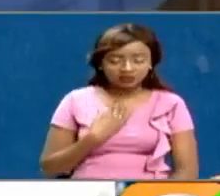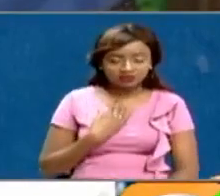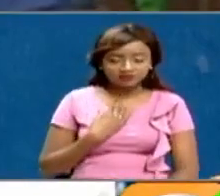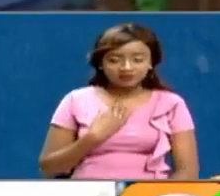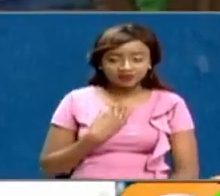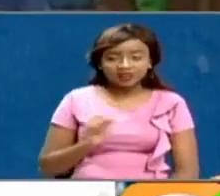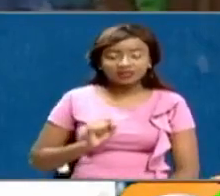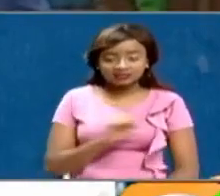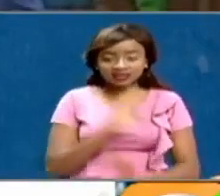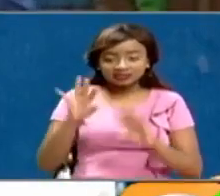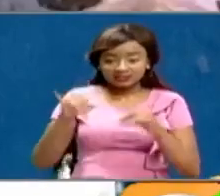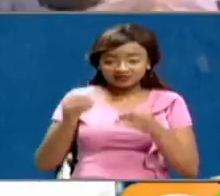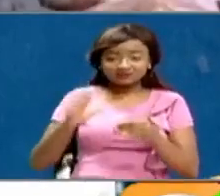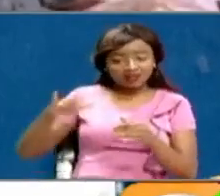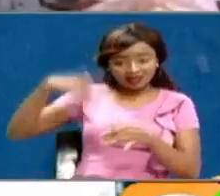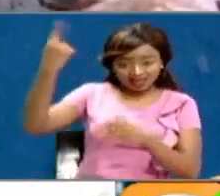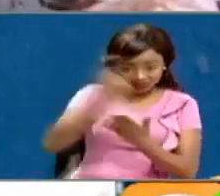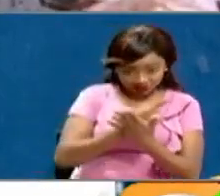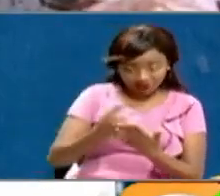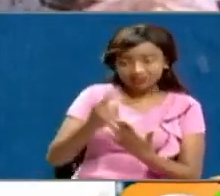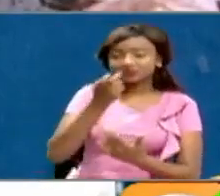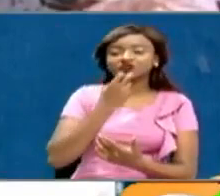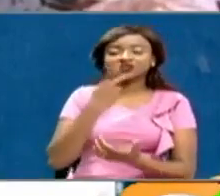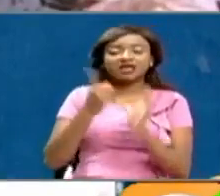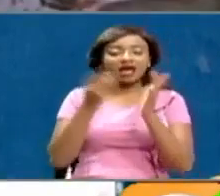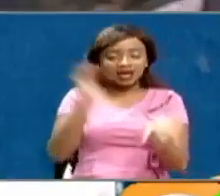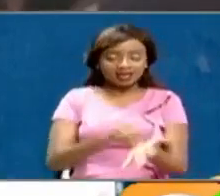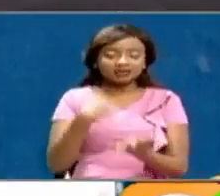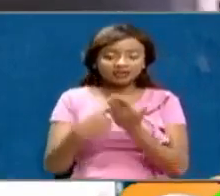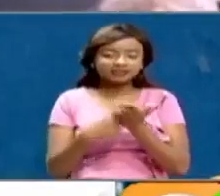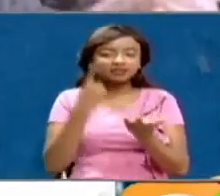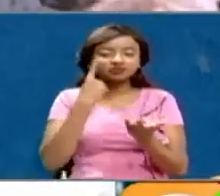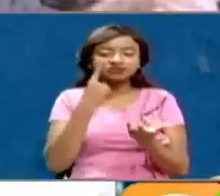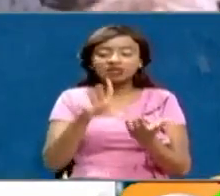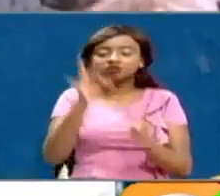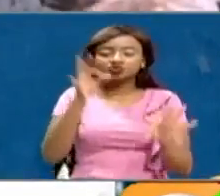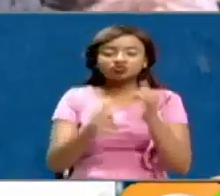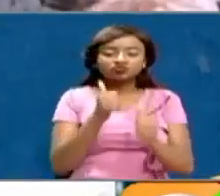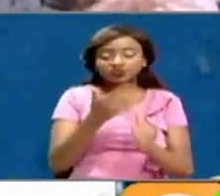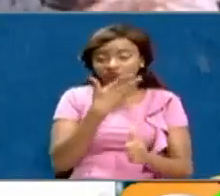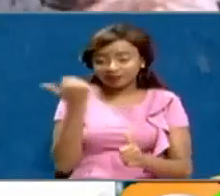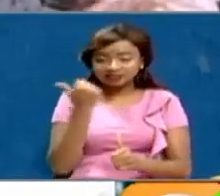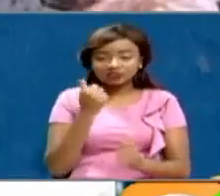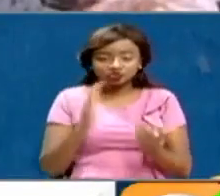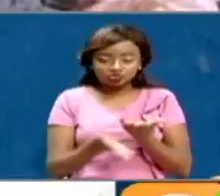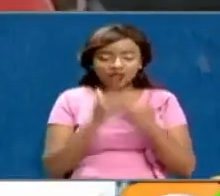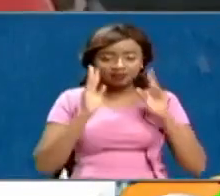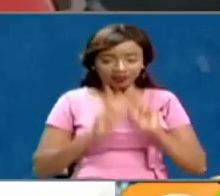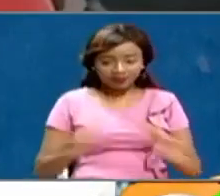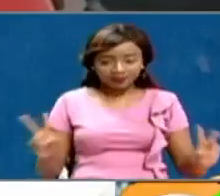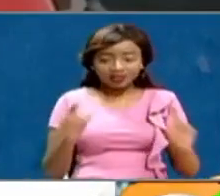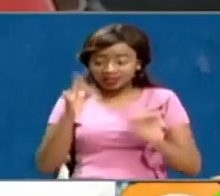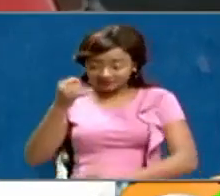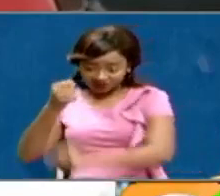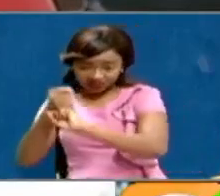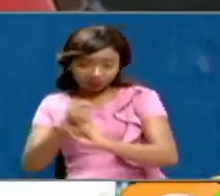Seneti ukipewa hadi siku ya Jumanne kutafuta mfumo utakaowaridhisha maseneta wote. Misimamo mikali kati ya wanaounga mkono au